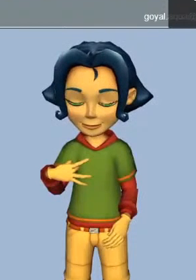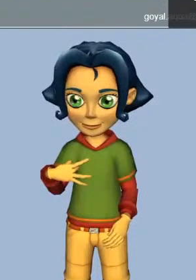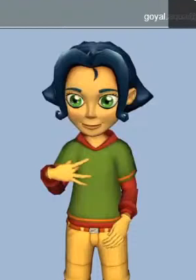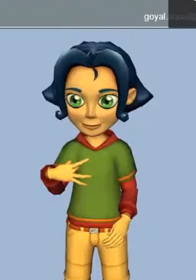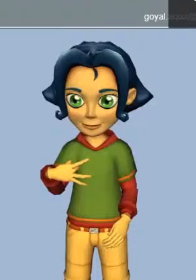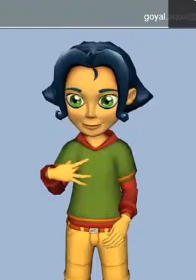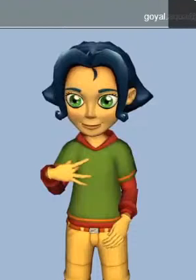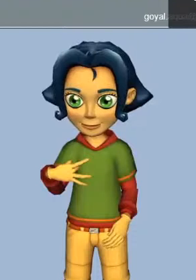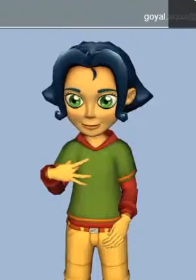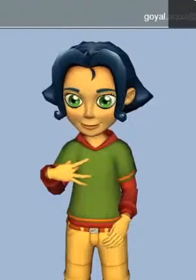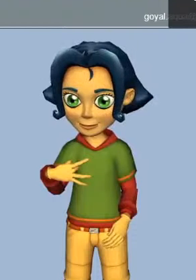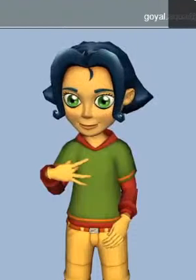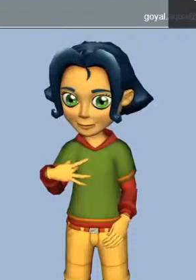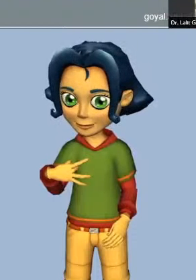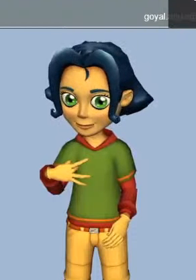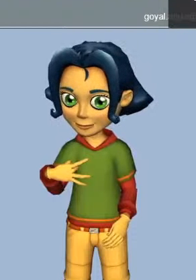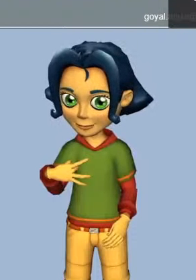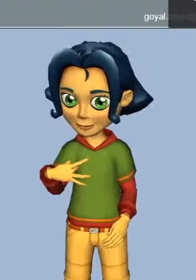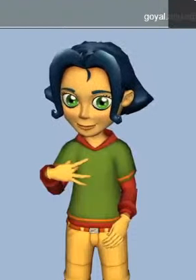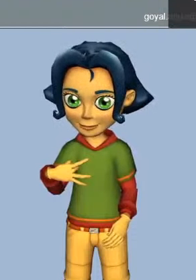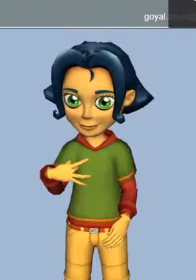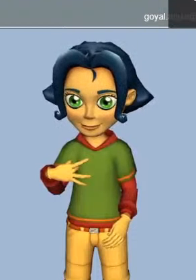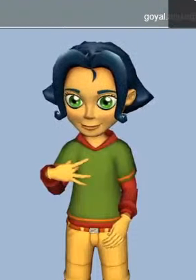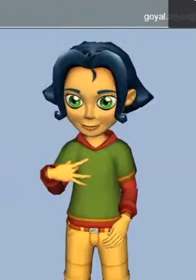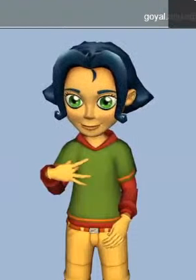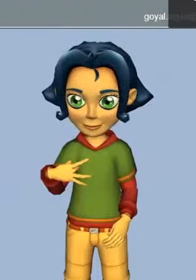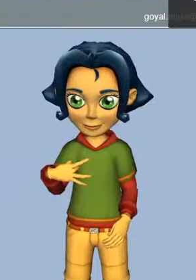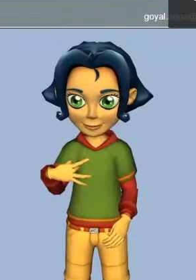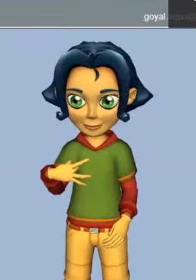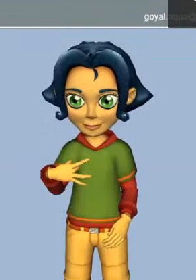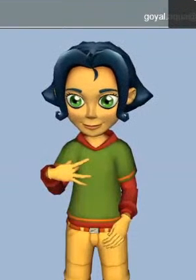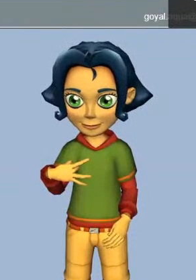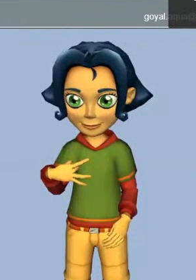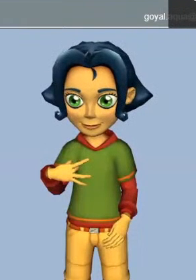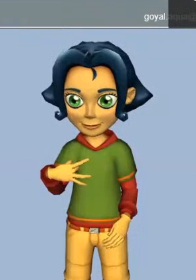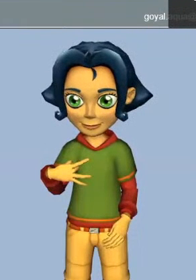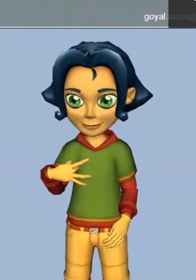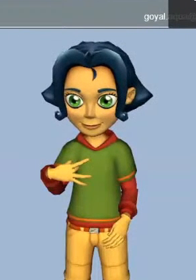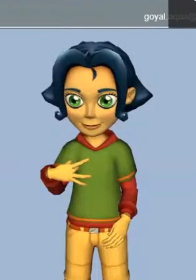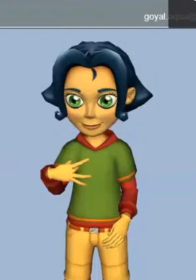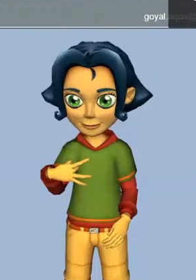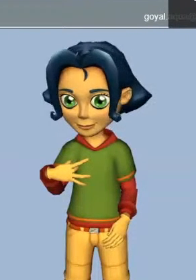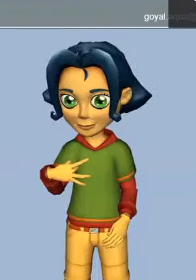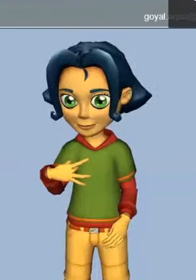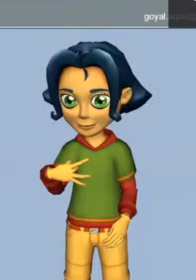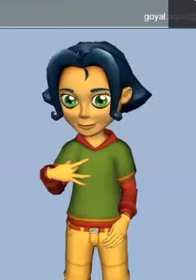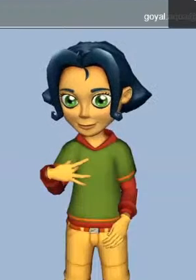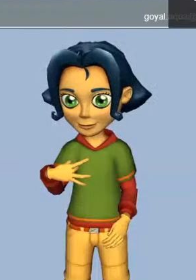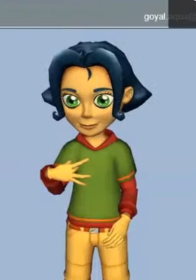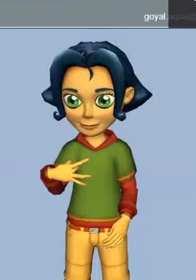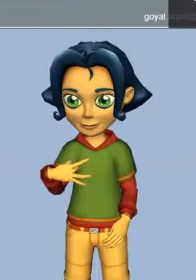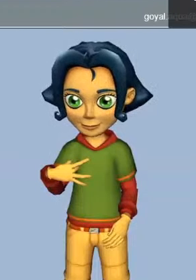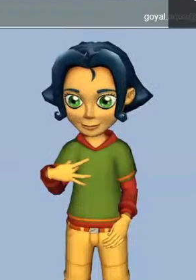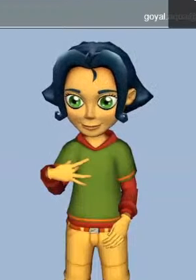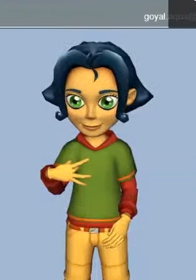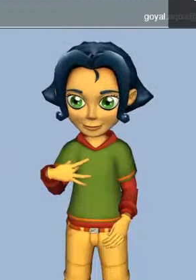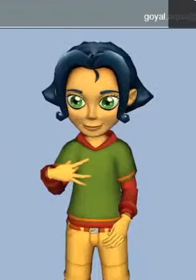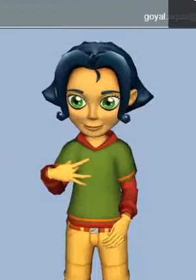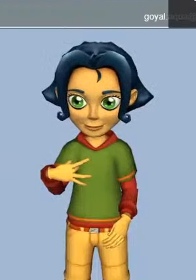Dr. Lalit, can you stop sharing please screen? Yes sir. Dr. Rajeev, any queries from your side?